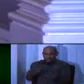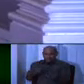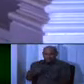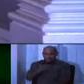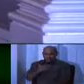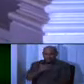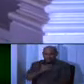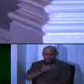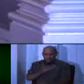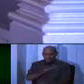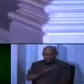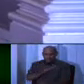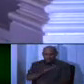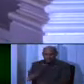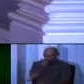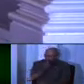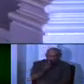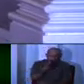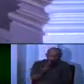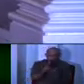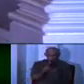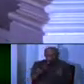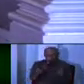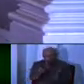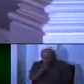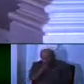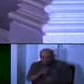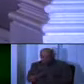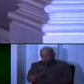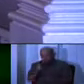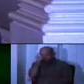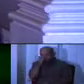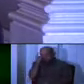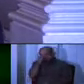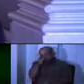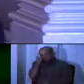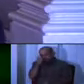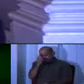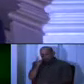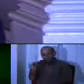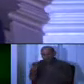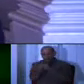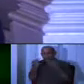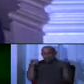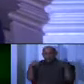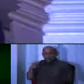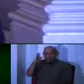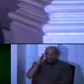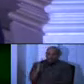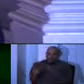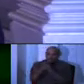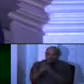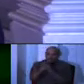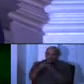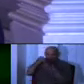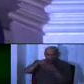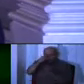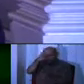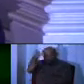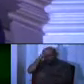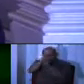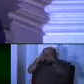her quietly. But as he considered these things, behold, an angel of God appeared to him in a dream,